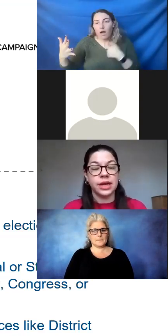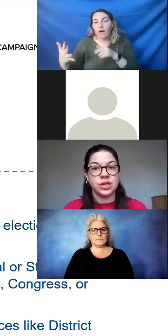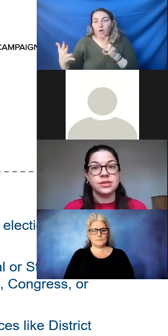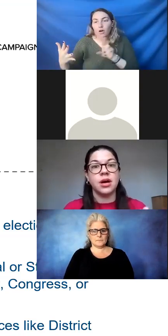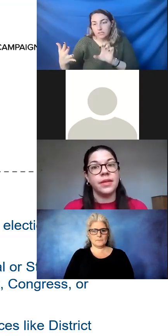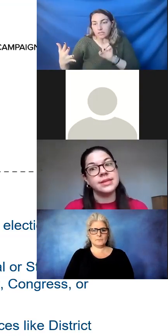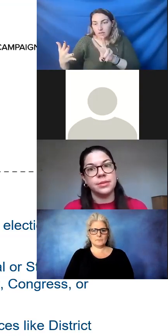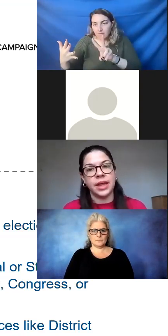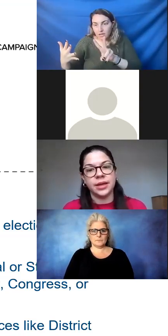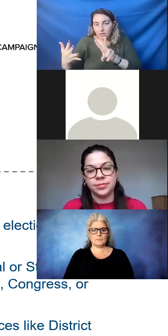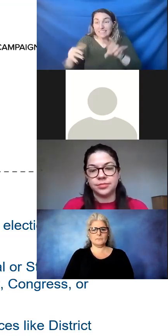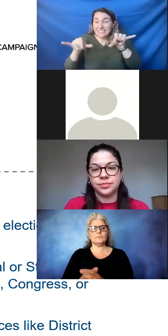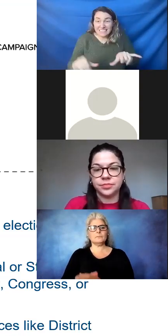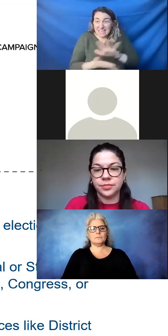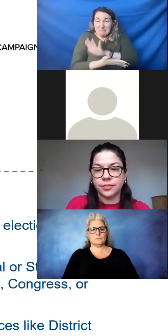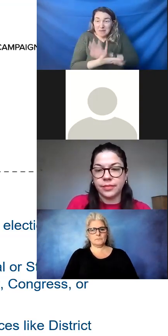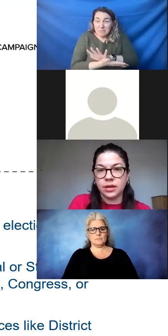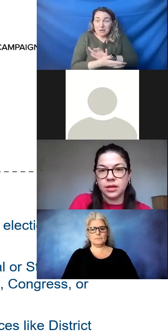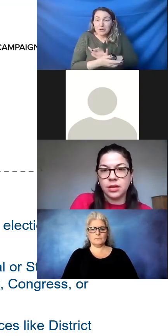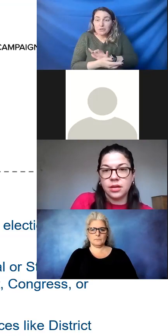voting elections on that same ballot.